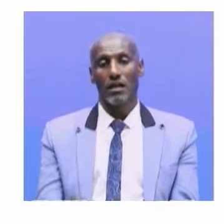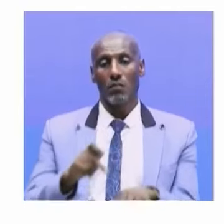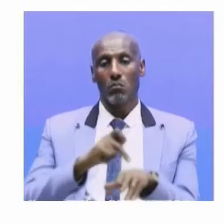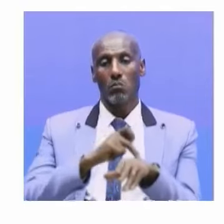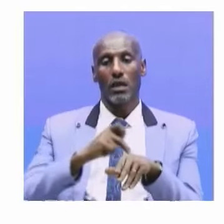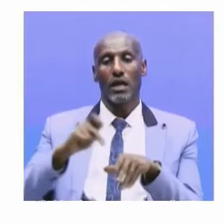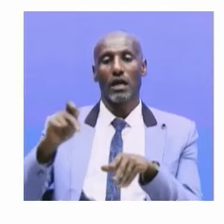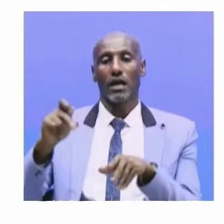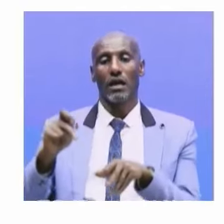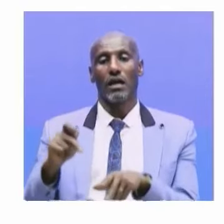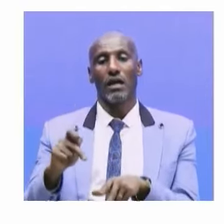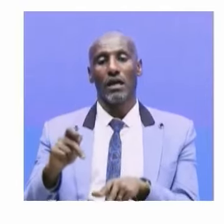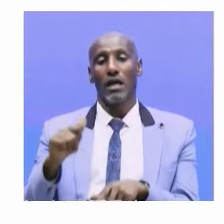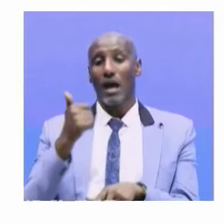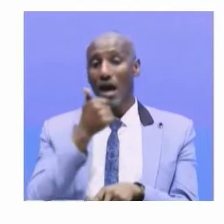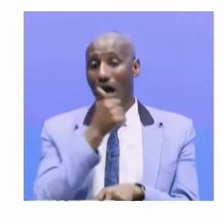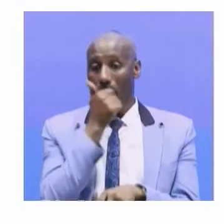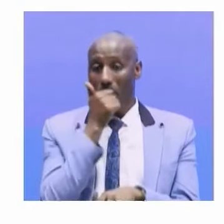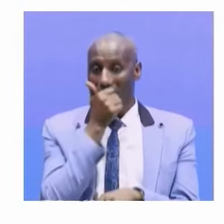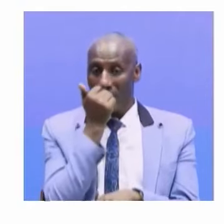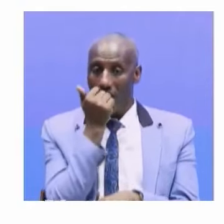blank apples